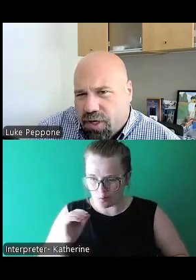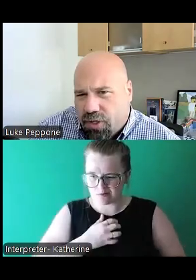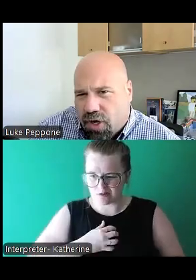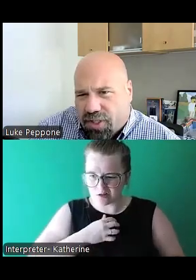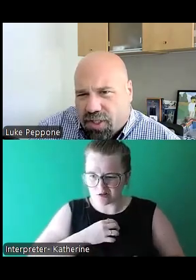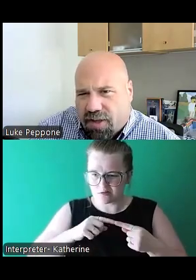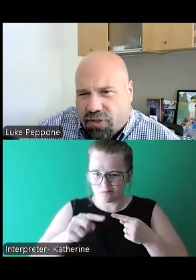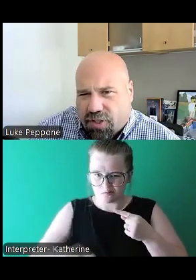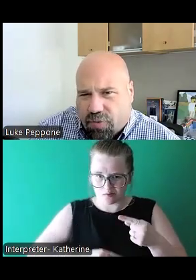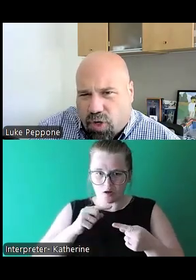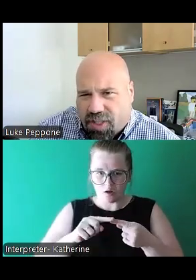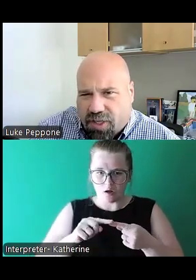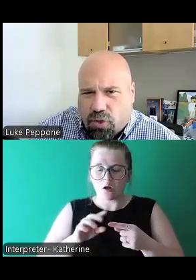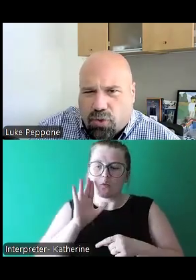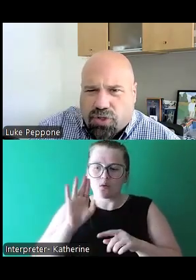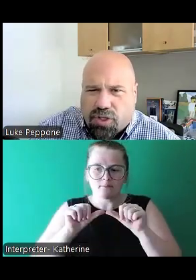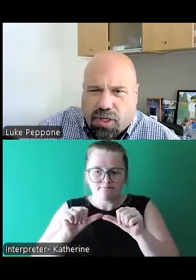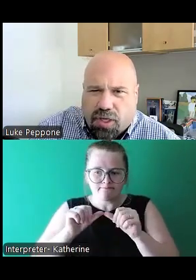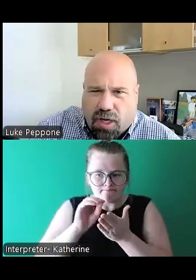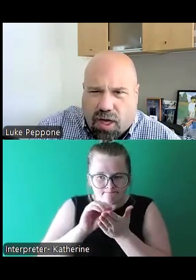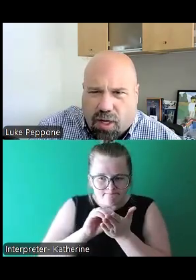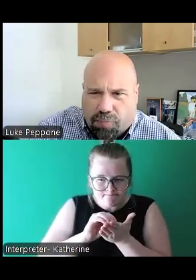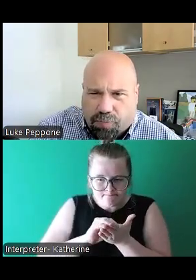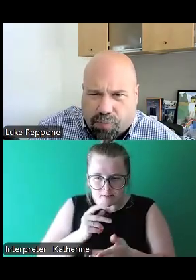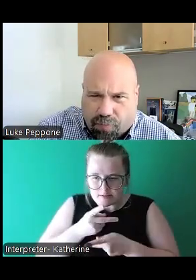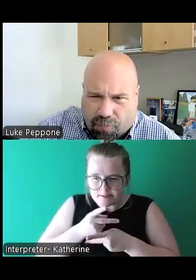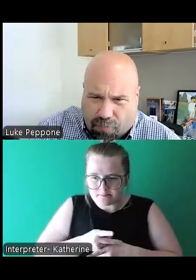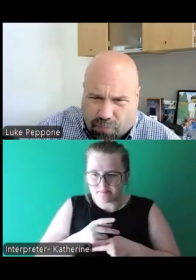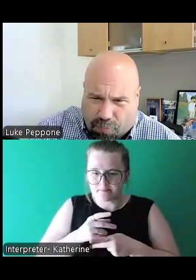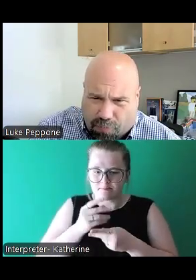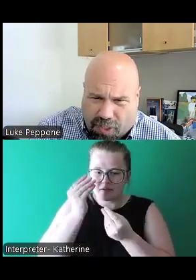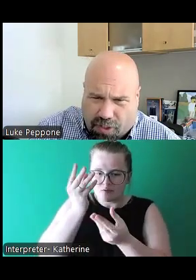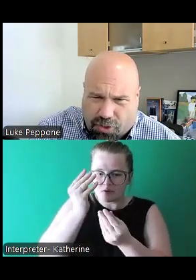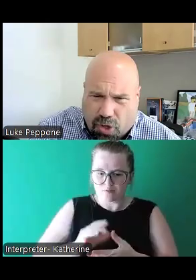their nausea levels and what they use. Um,